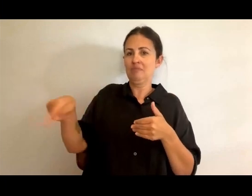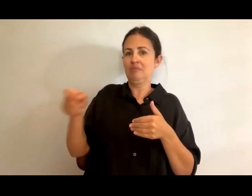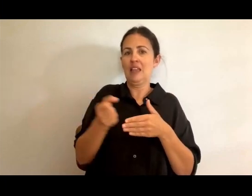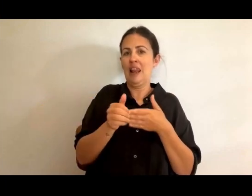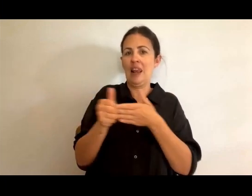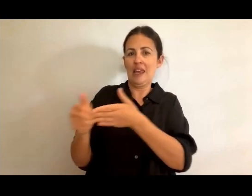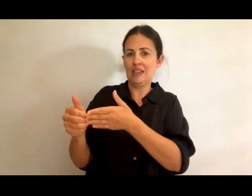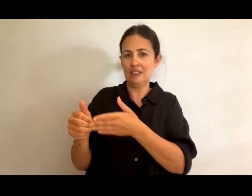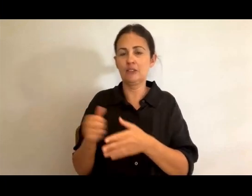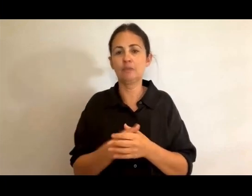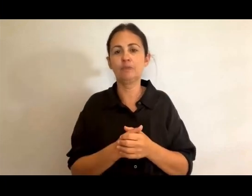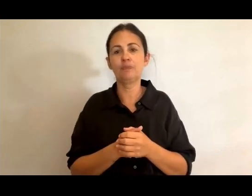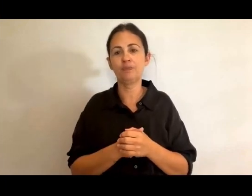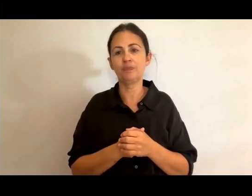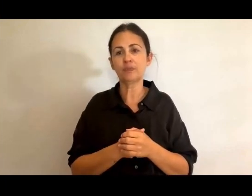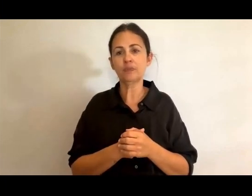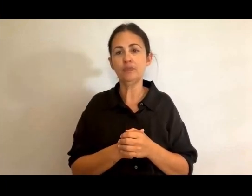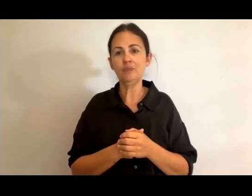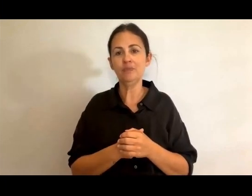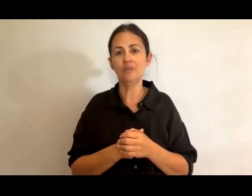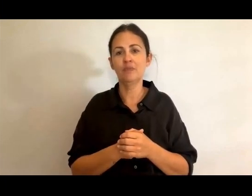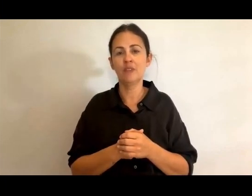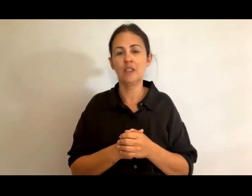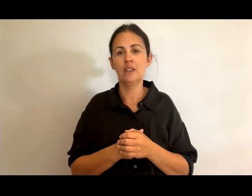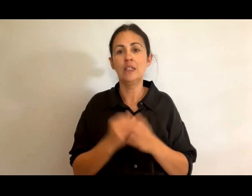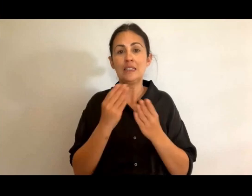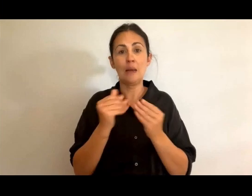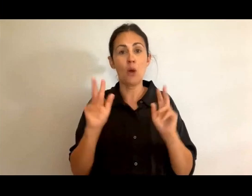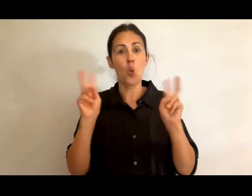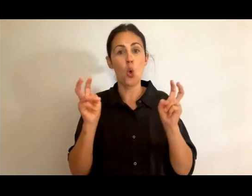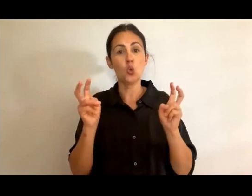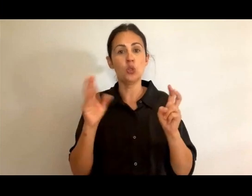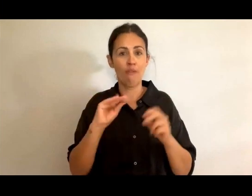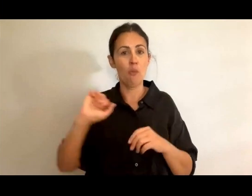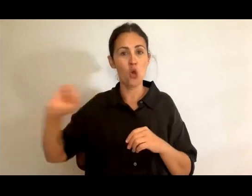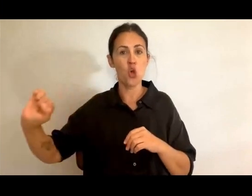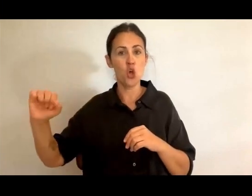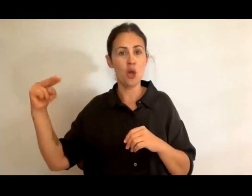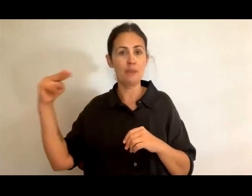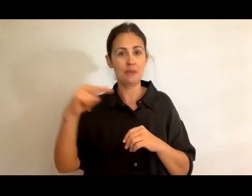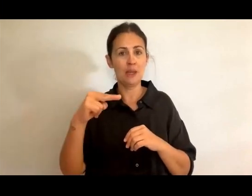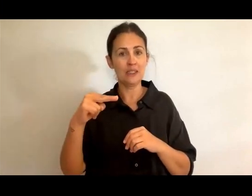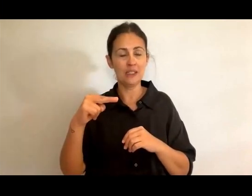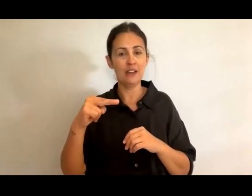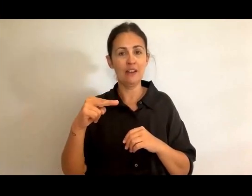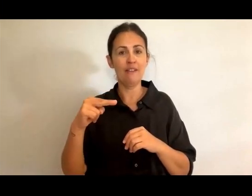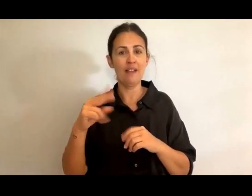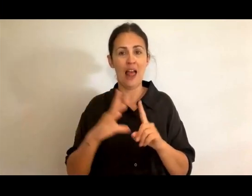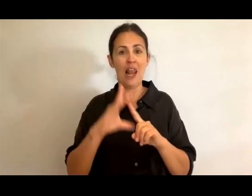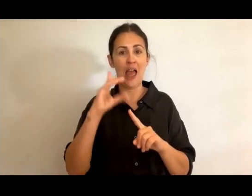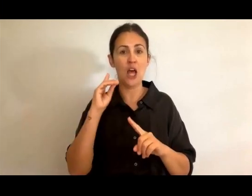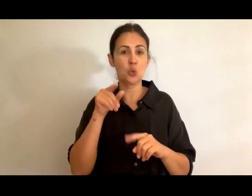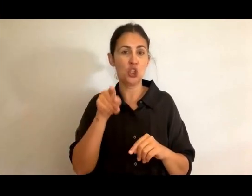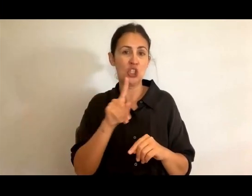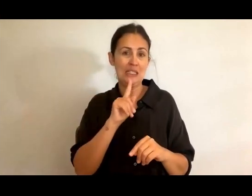in quotes, the First Nation perspective of Trina, and this was through a phone conversation with her last week. She has been very generous with